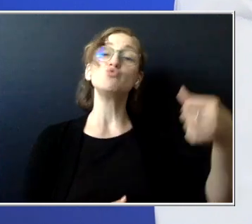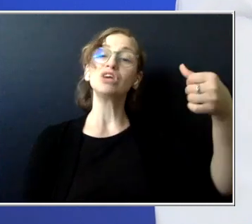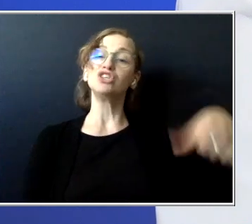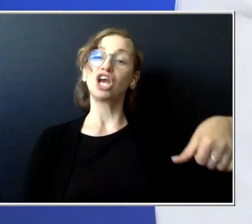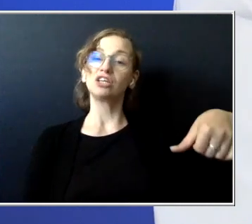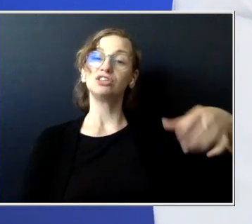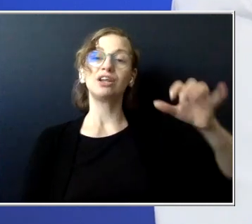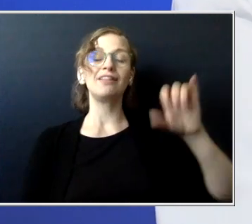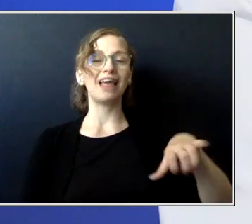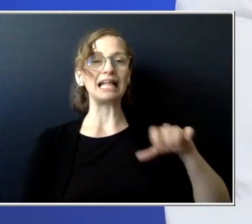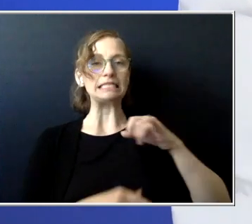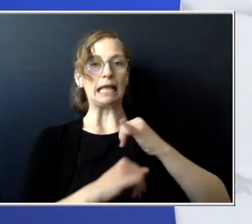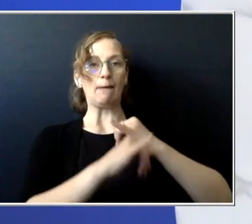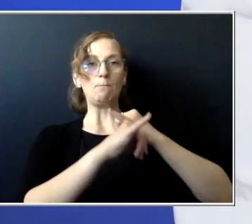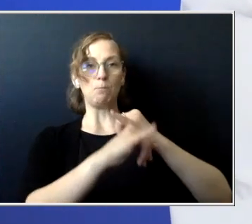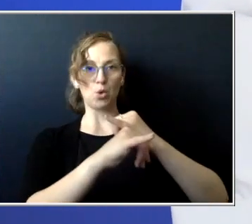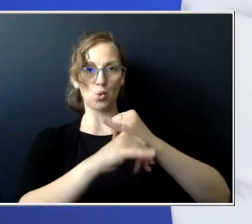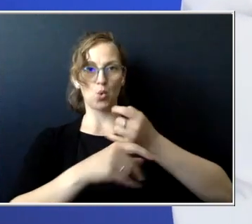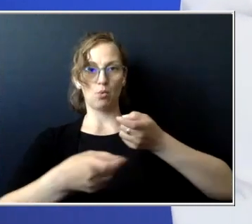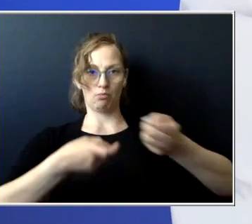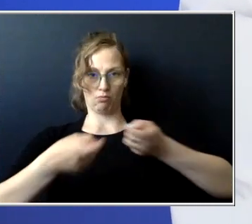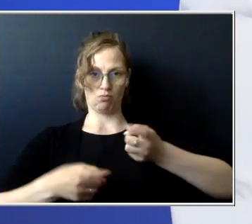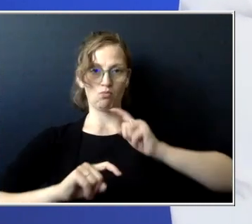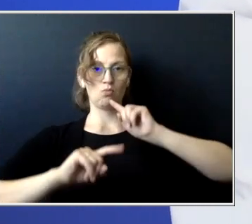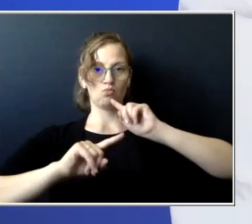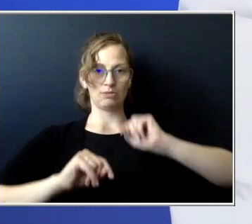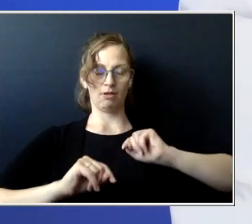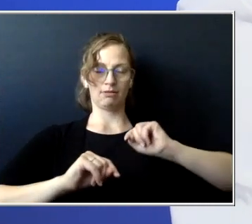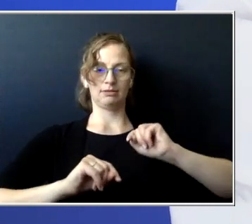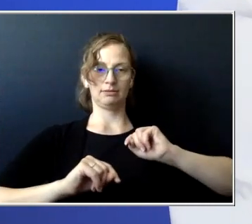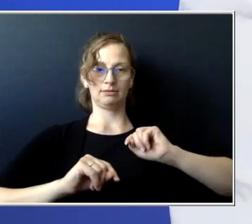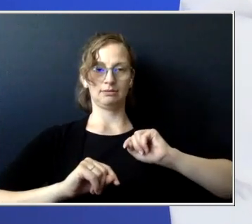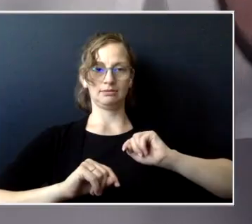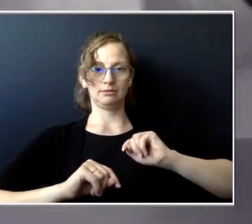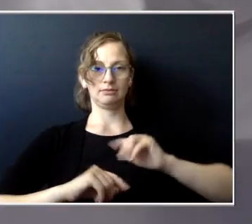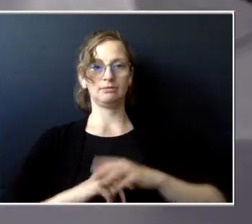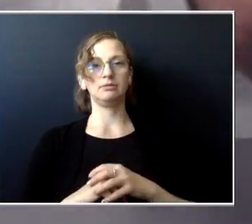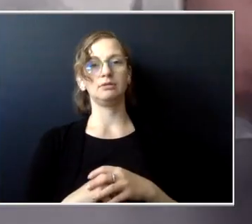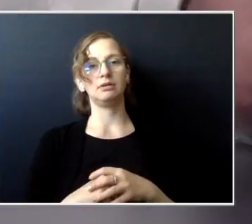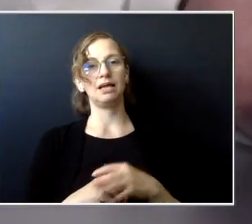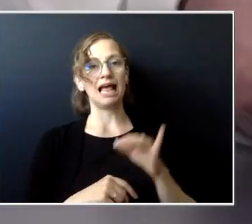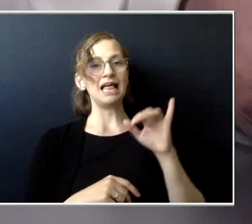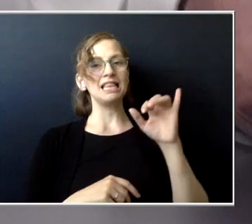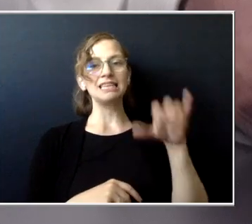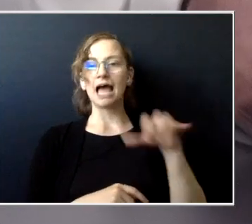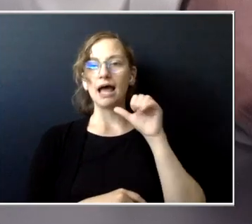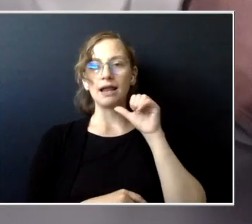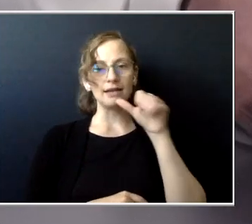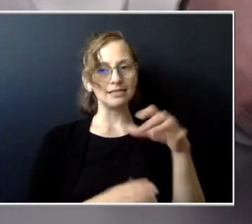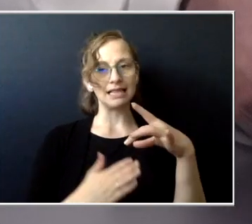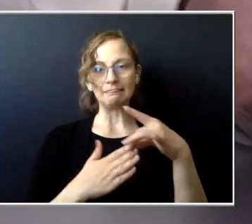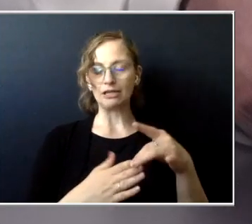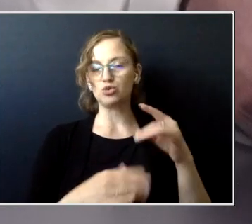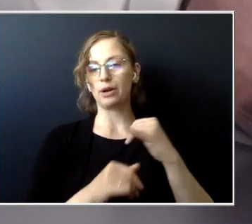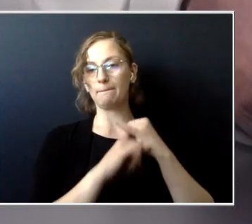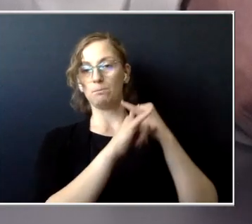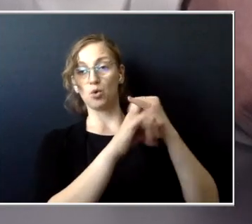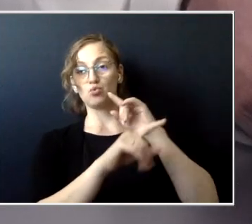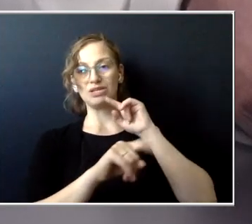immune-mediated response. This is not per se immunogenic. It causes inflammation, and it could cause